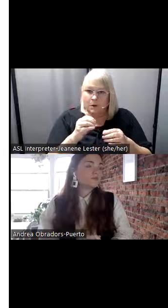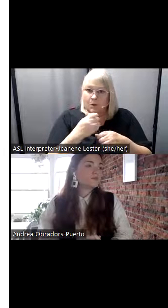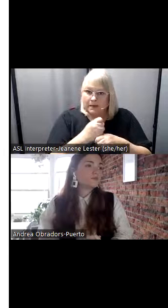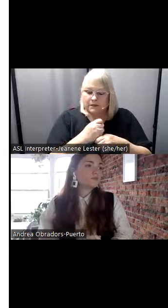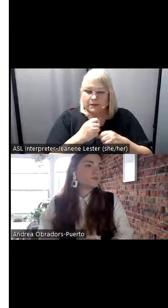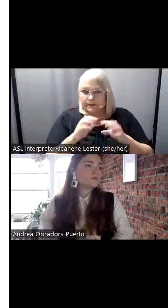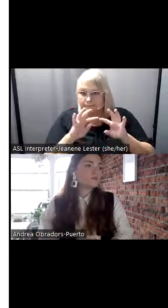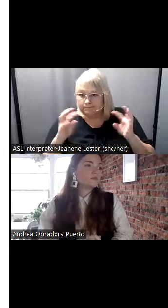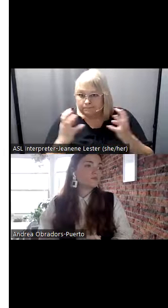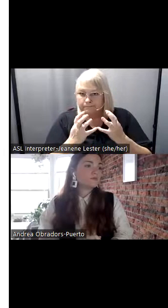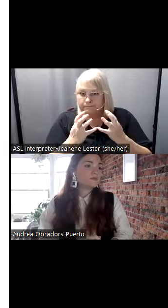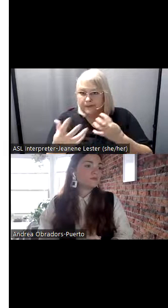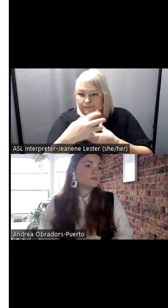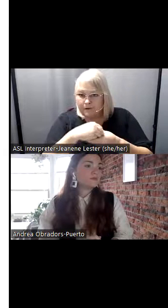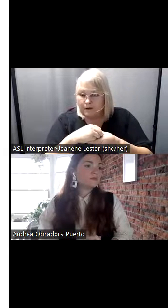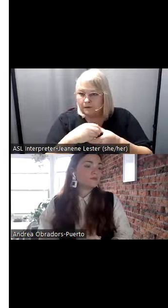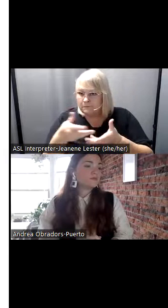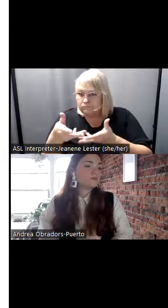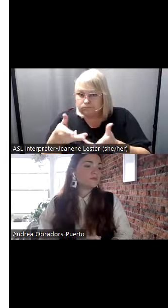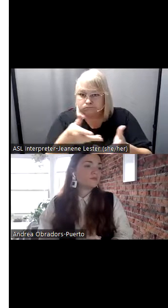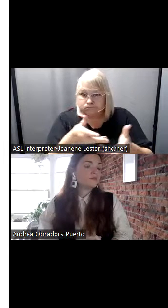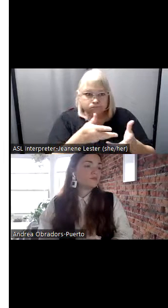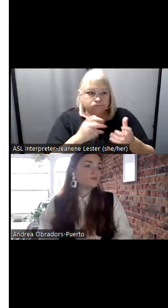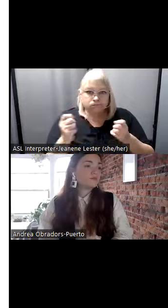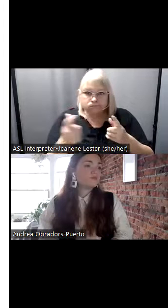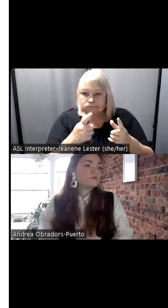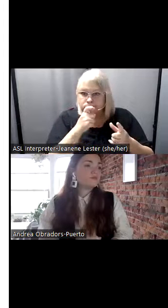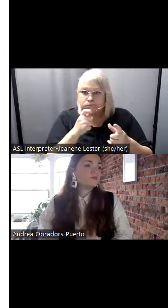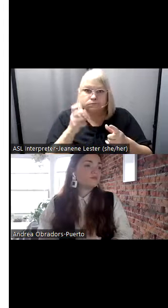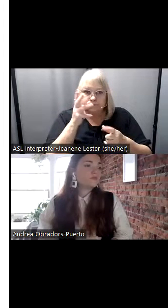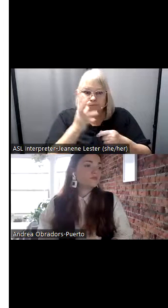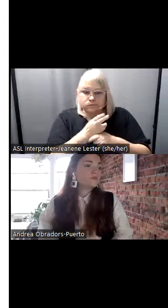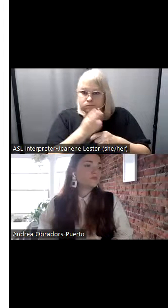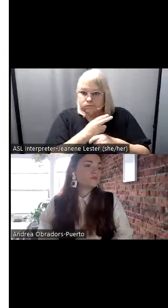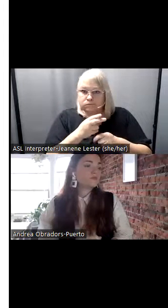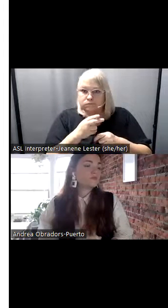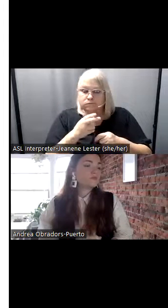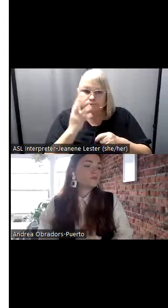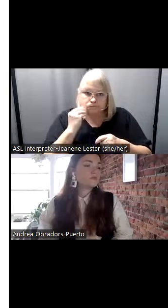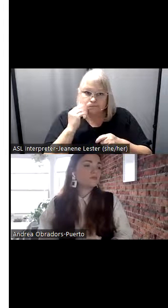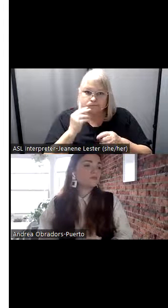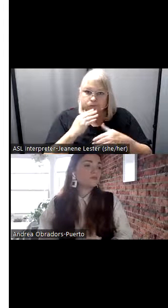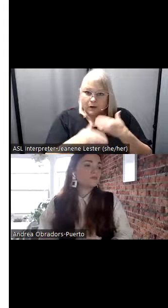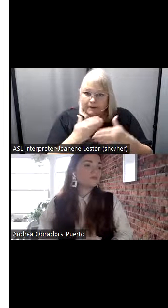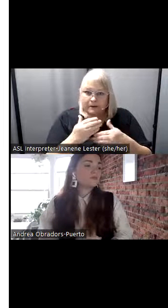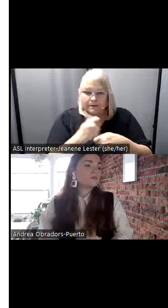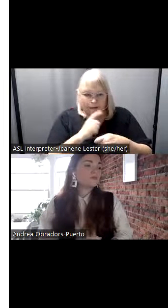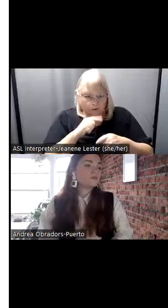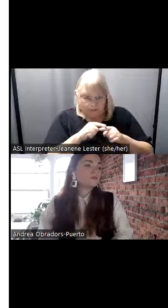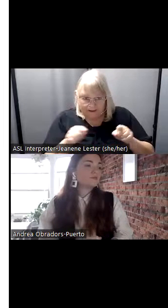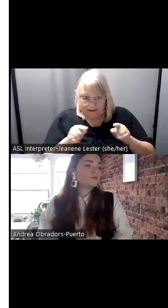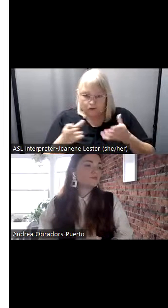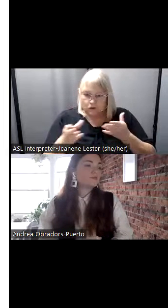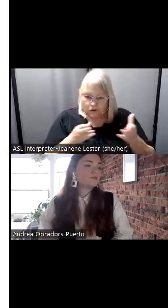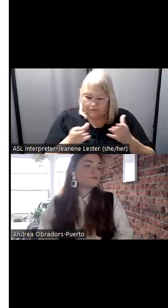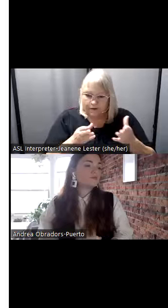the stakeholders in the design process to ensure that the services and products that we're going to create in the future meet or hopefully exceed the needs